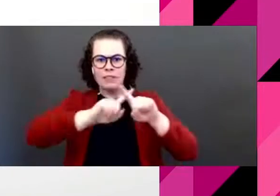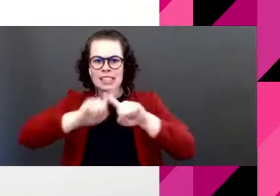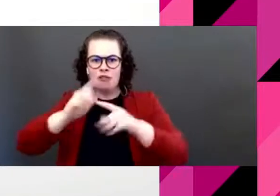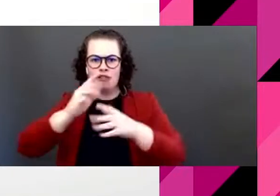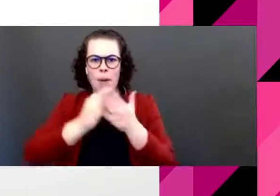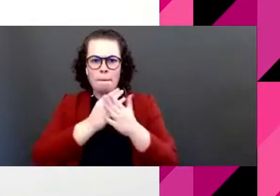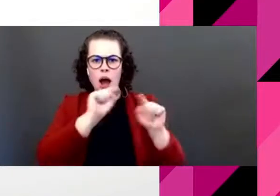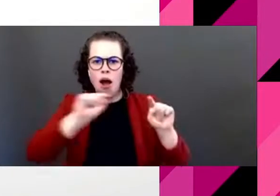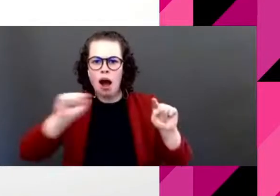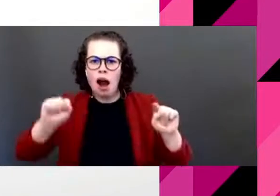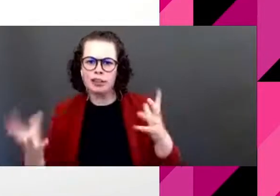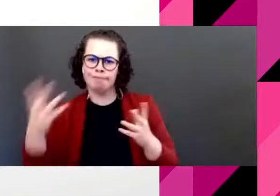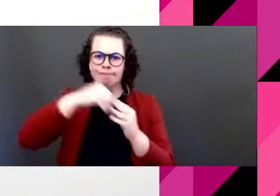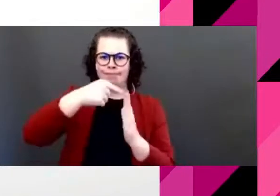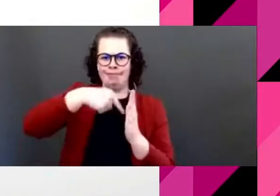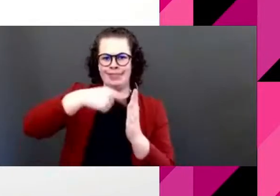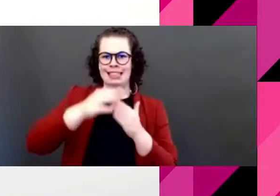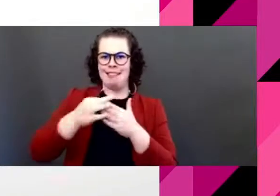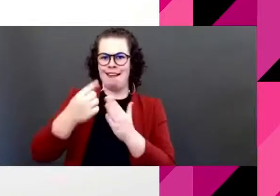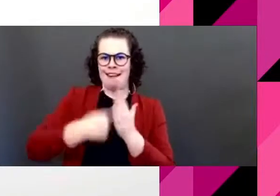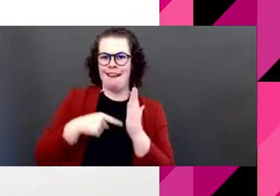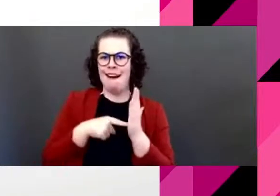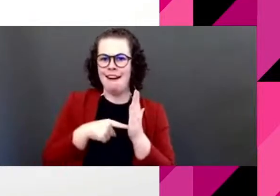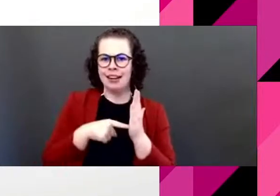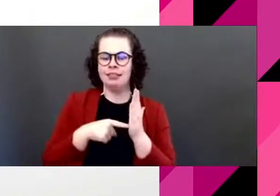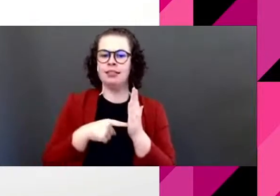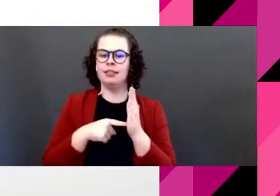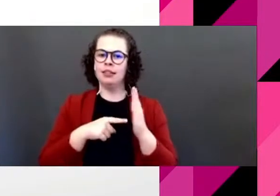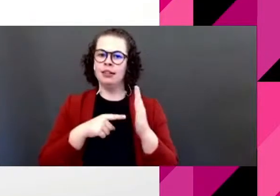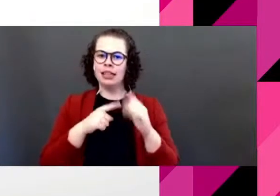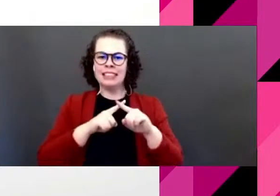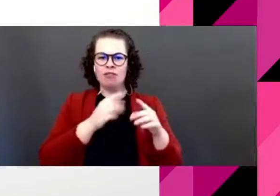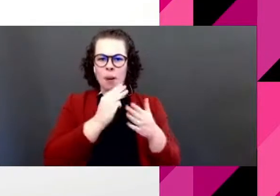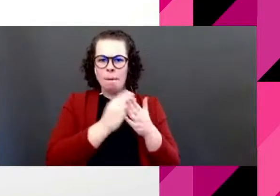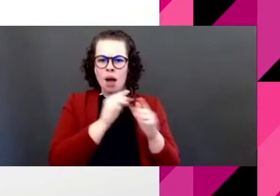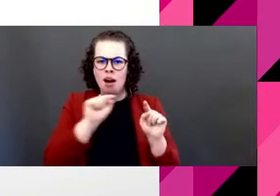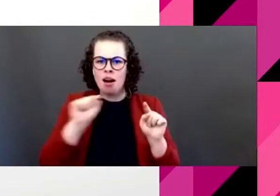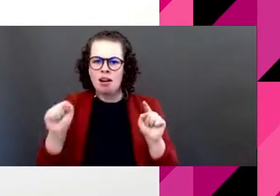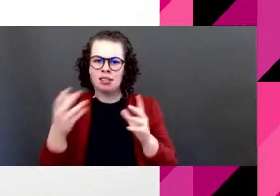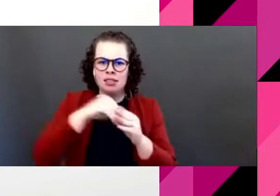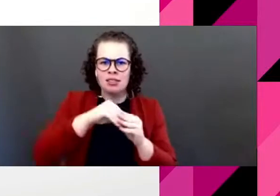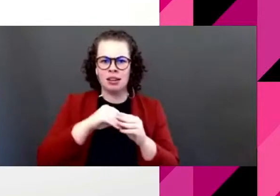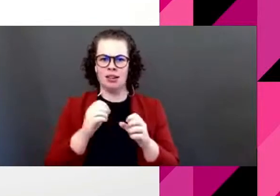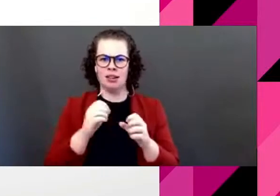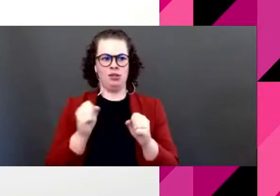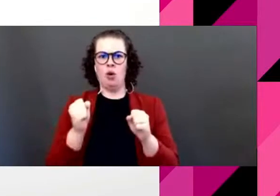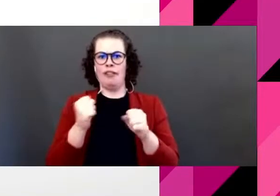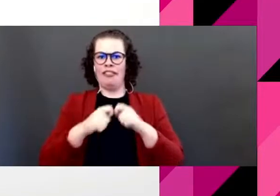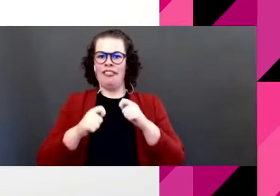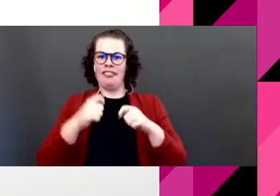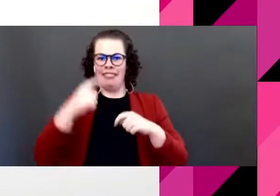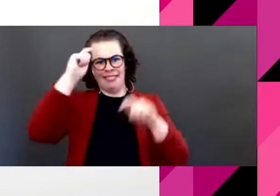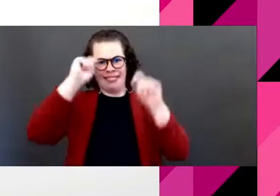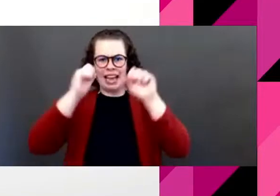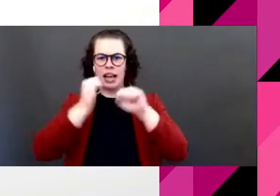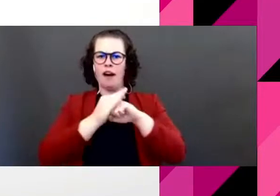accommodations, that there is a need for states to, first of all, establish and